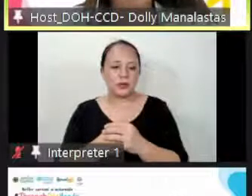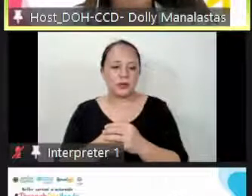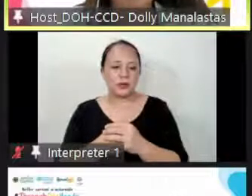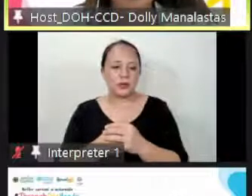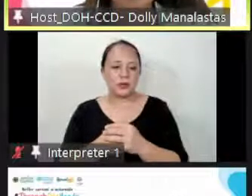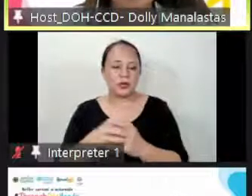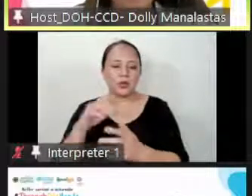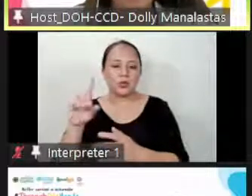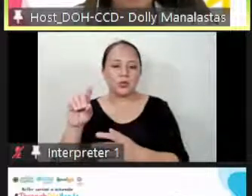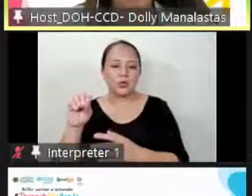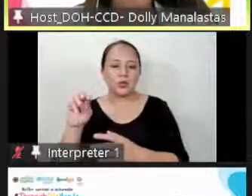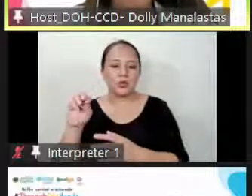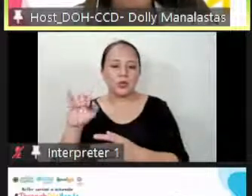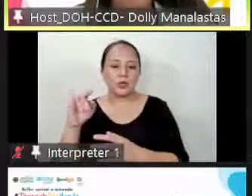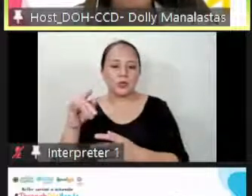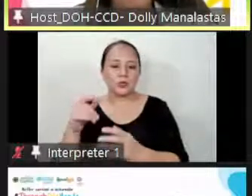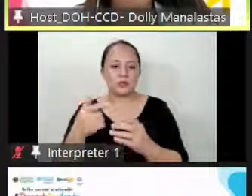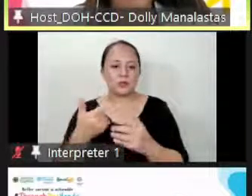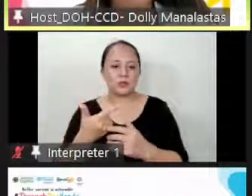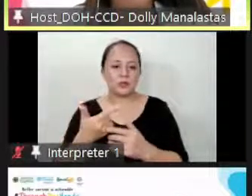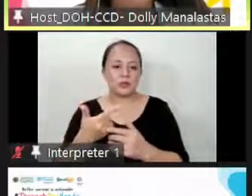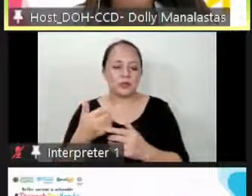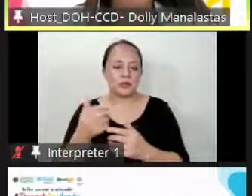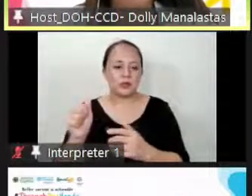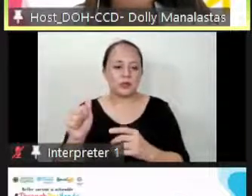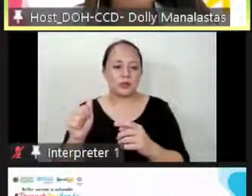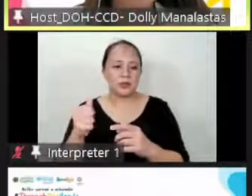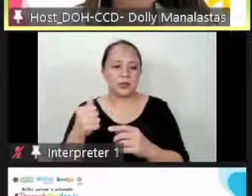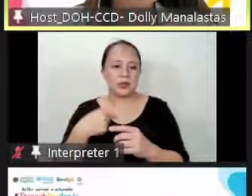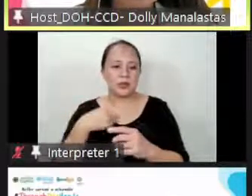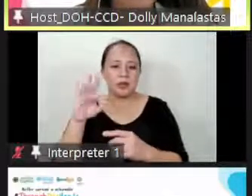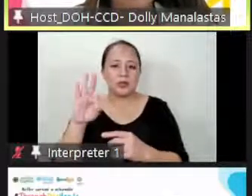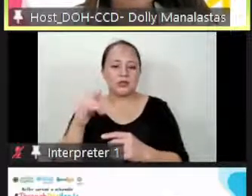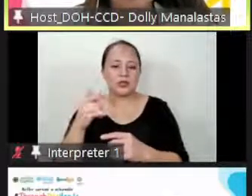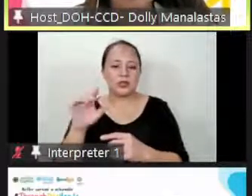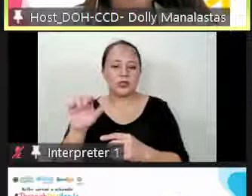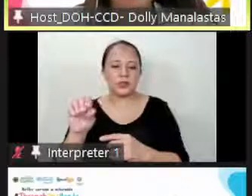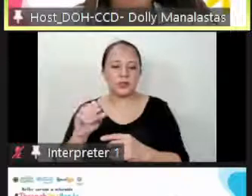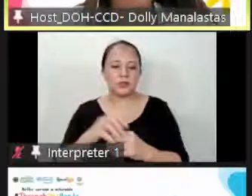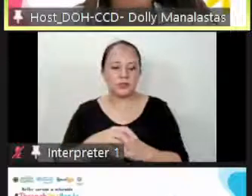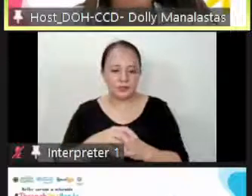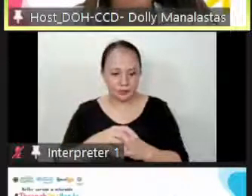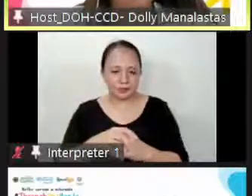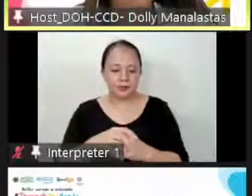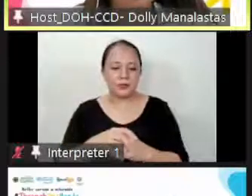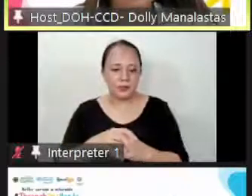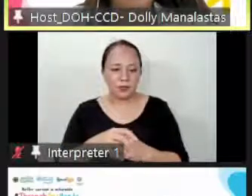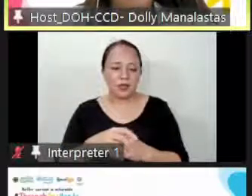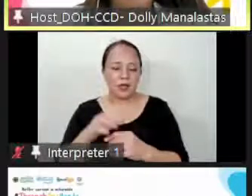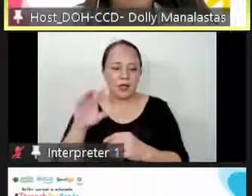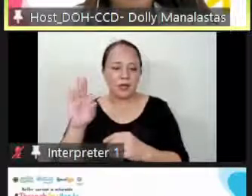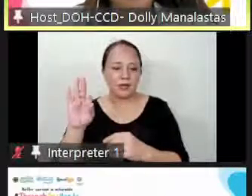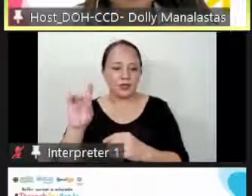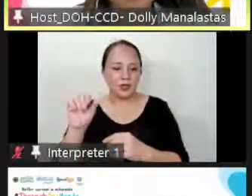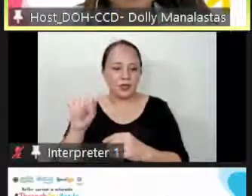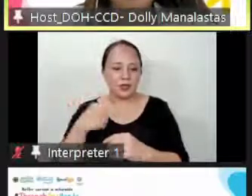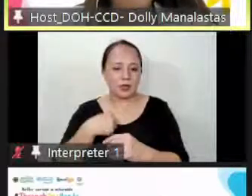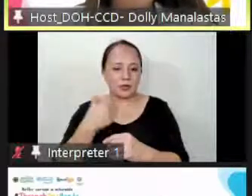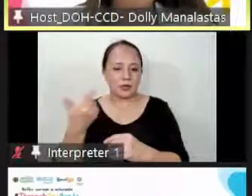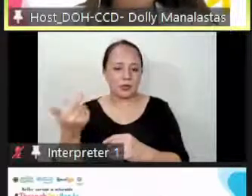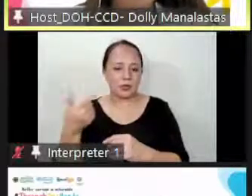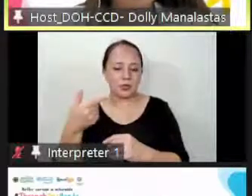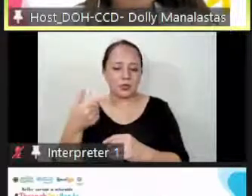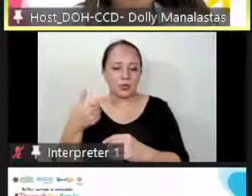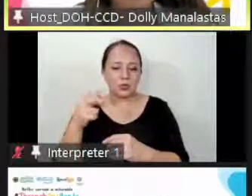the Director General of the Food and Drug Administration, we have Deputy Director General Dr. Oscar Gutierrez